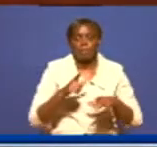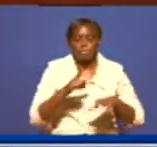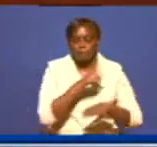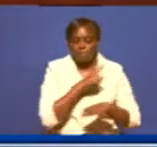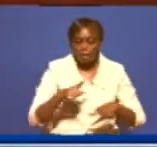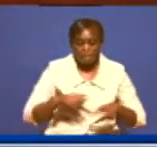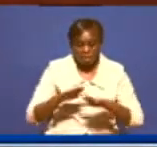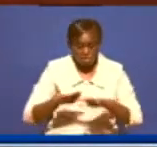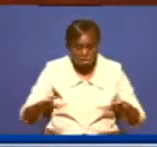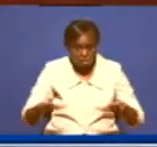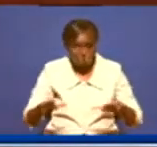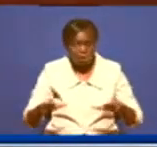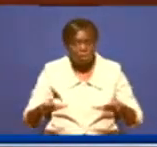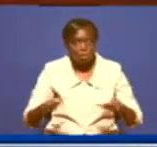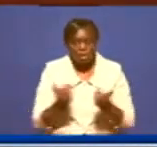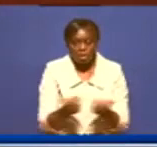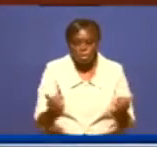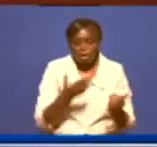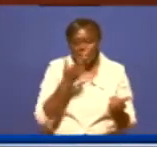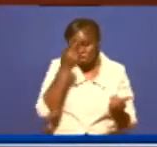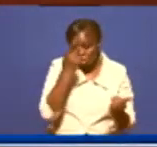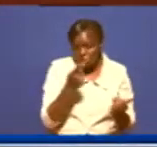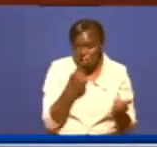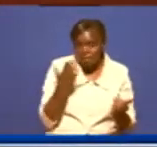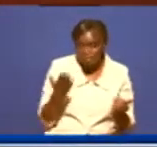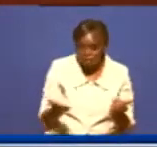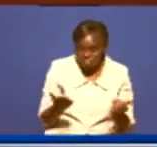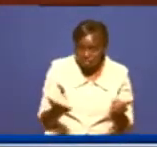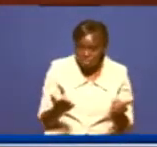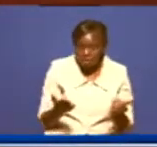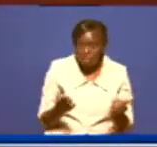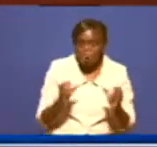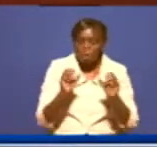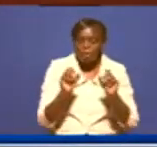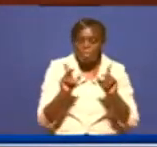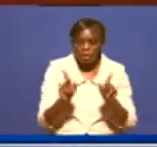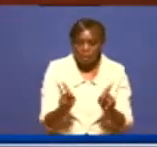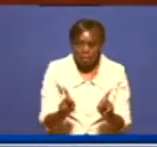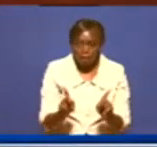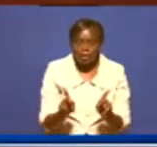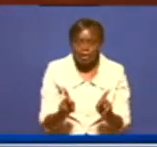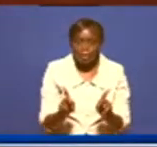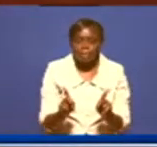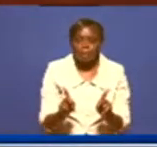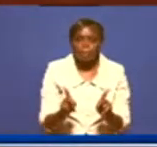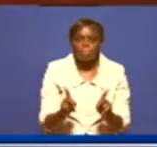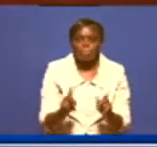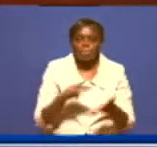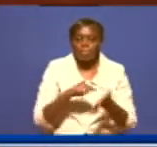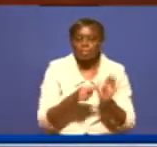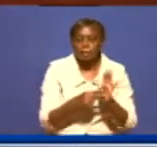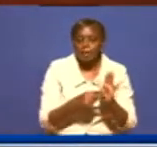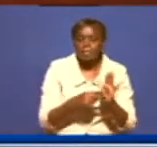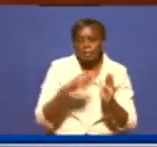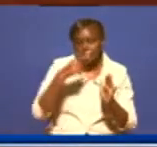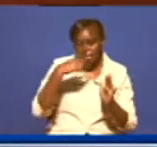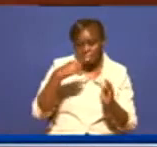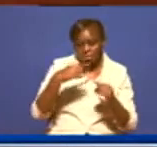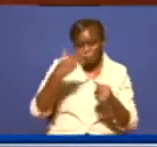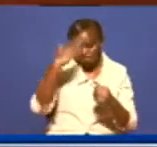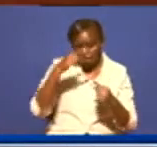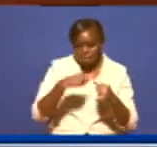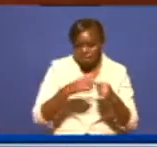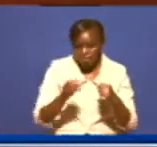spouse of the landlord, a child or parent of the landlord, which is okay, the date in shall be at least 60 days. I think it would